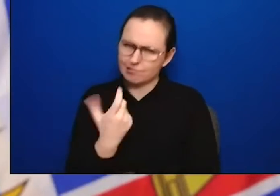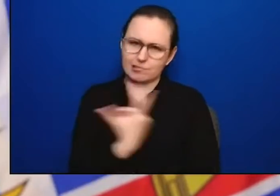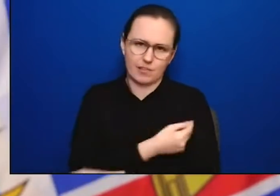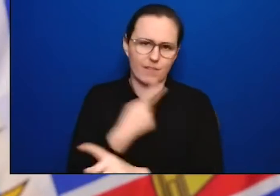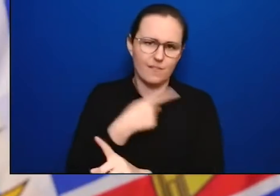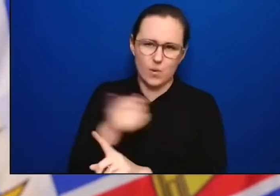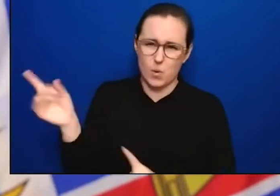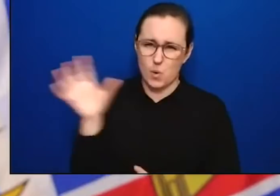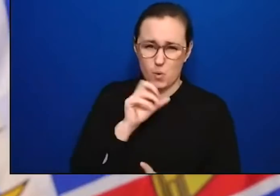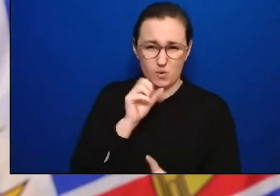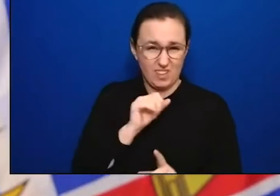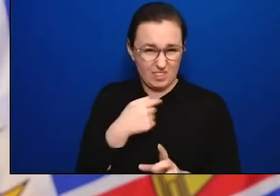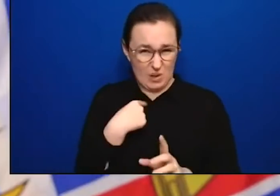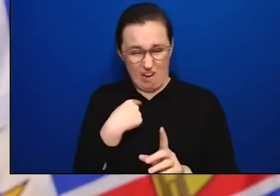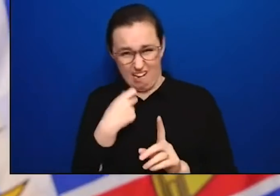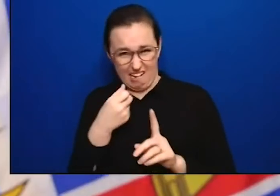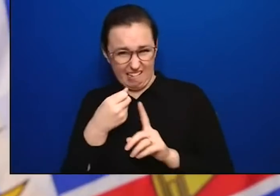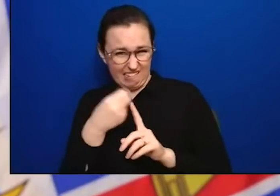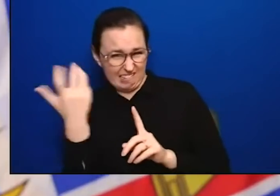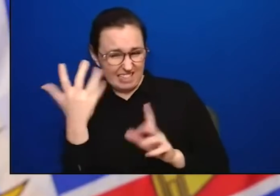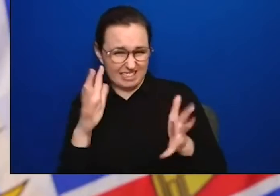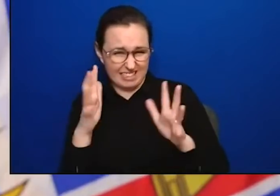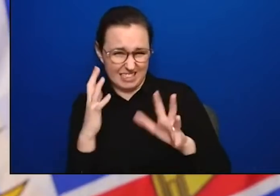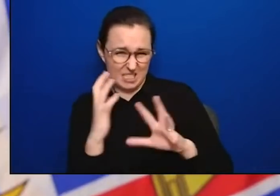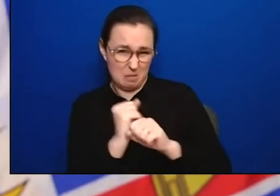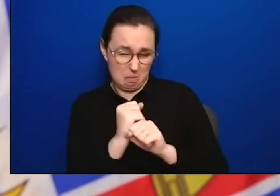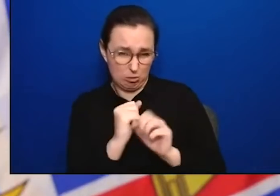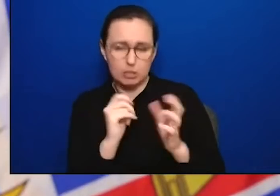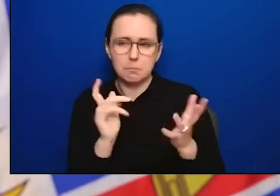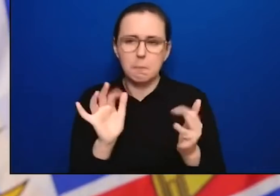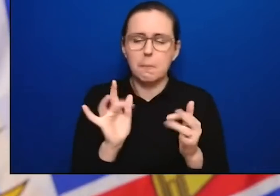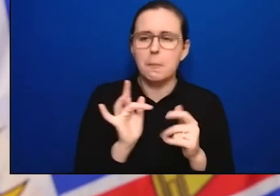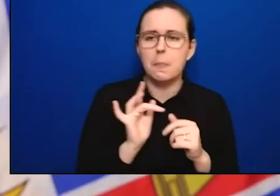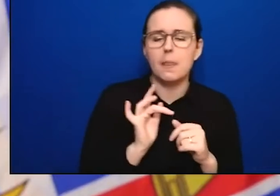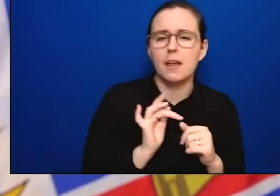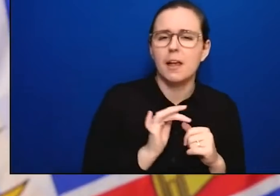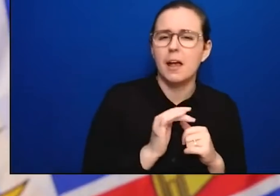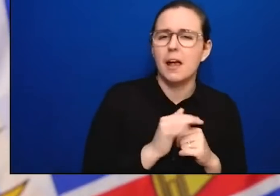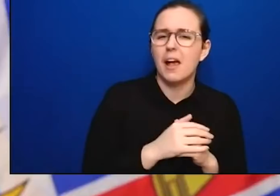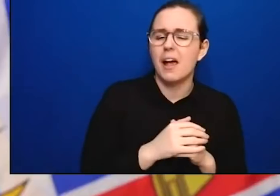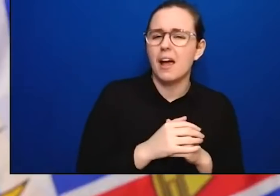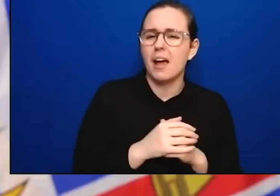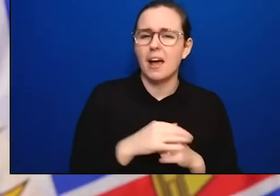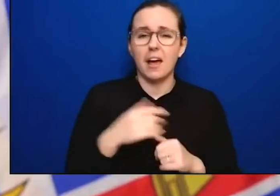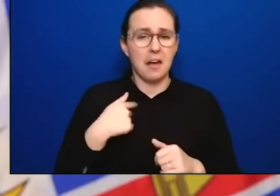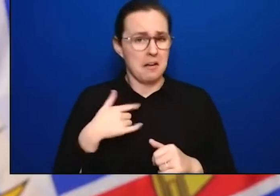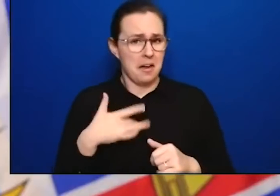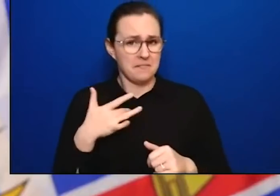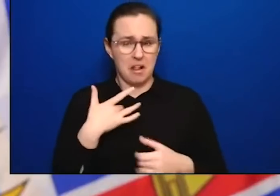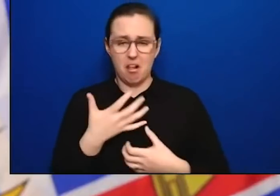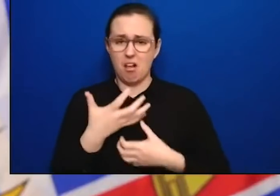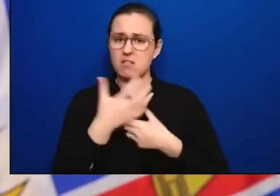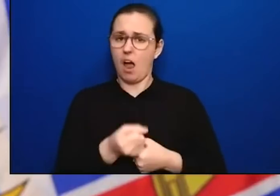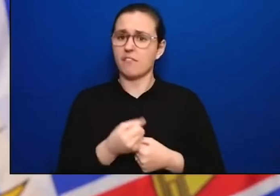why vaccination becomes so much more important in older people as well. So that's a little bit of a